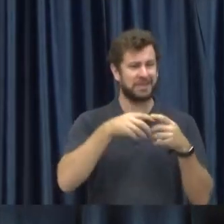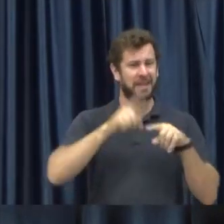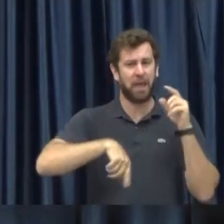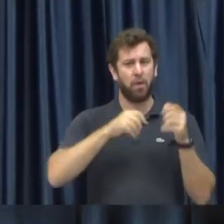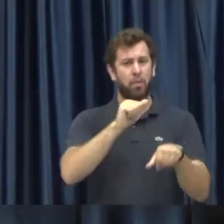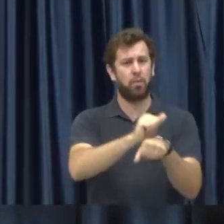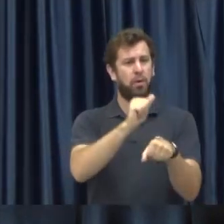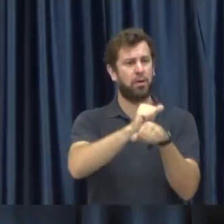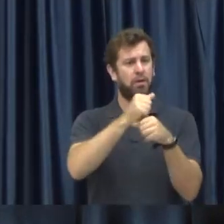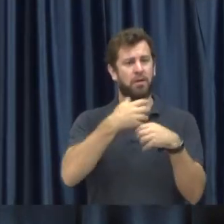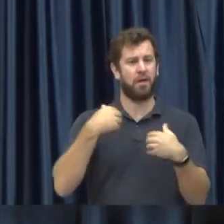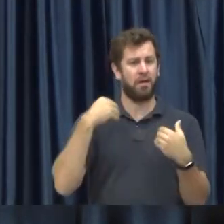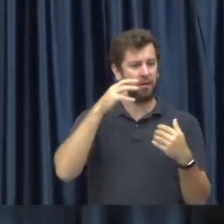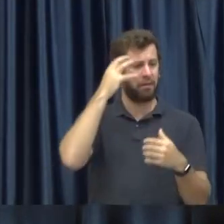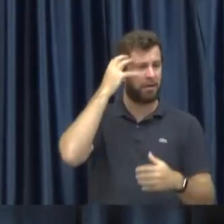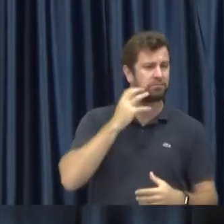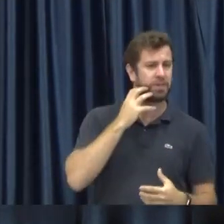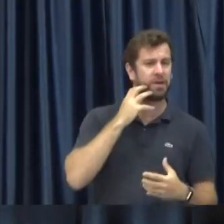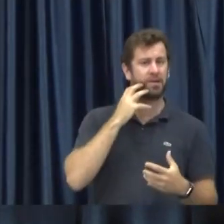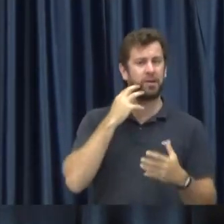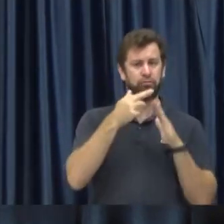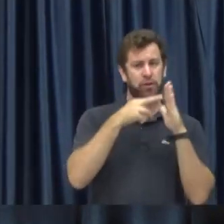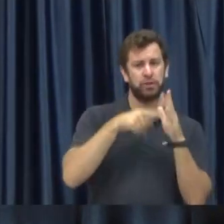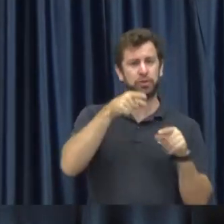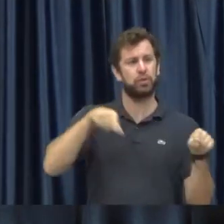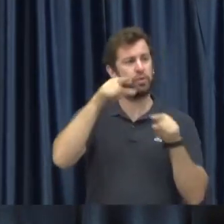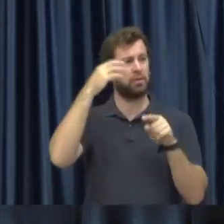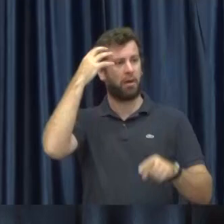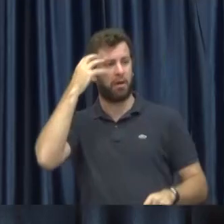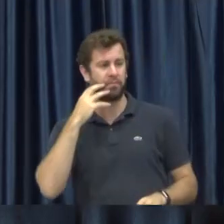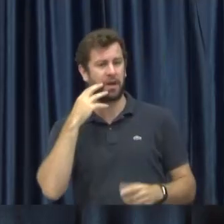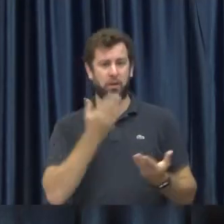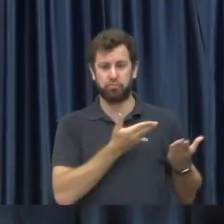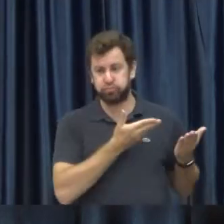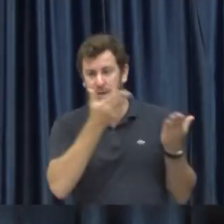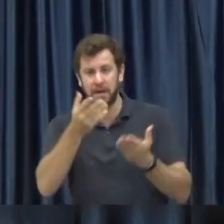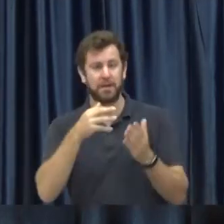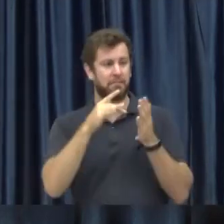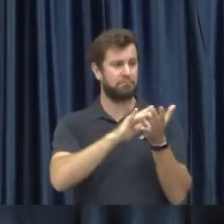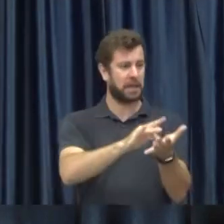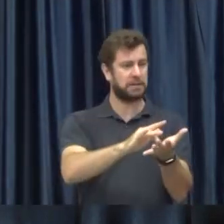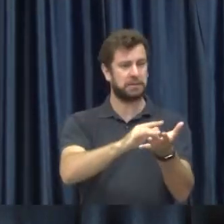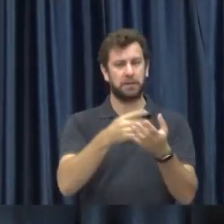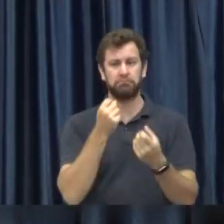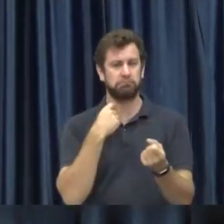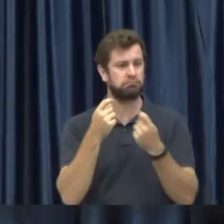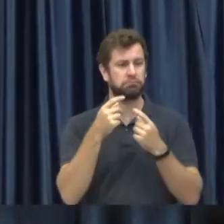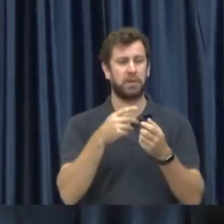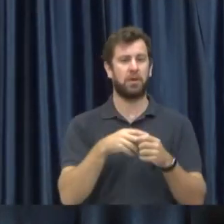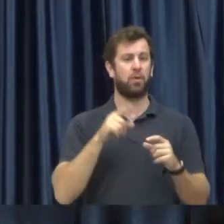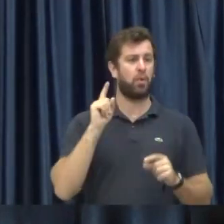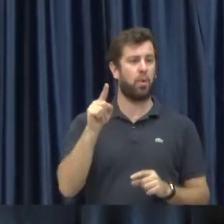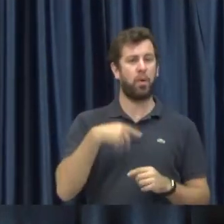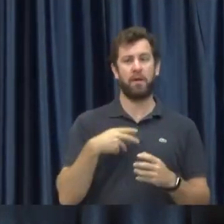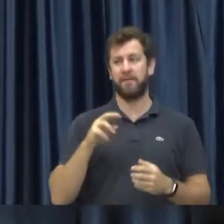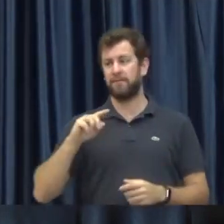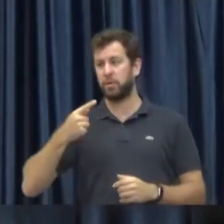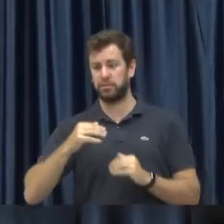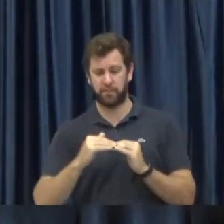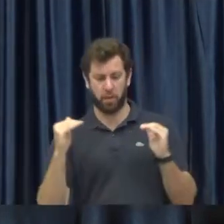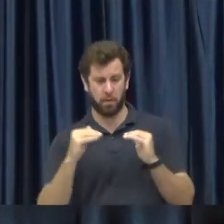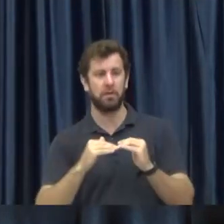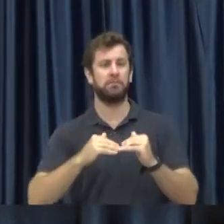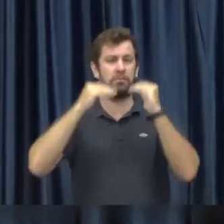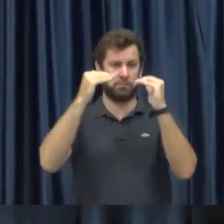hospital and register you in the hospital and bring your medicine and go from first floor to second floor.